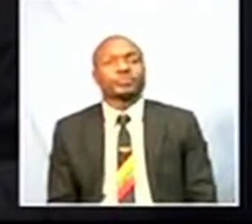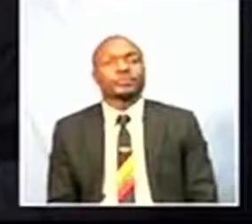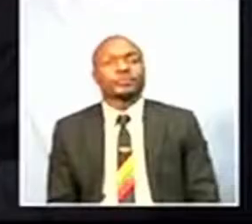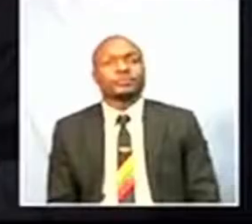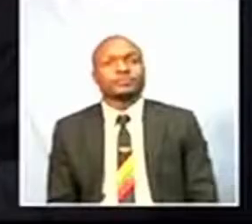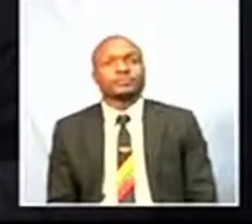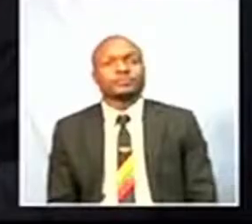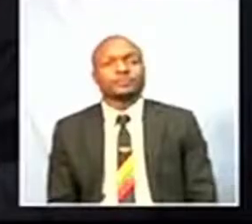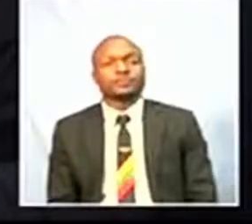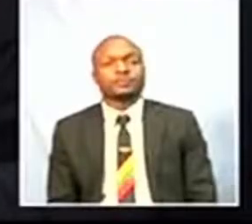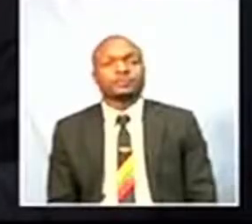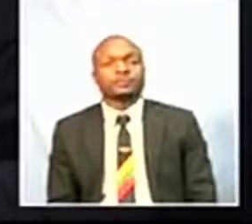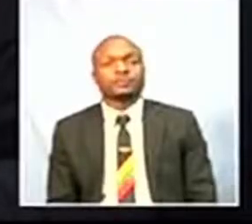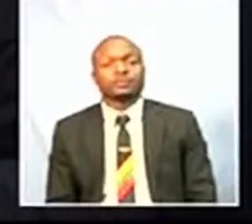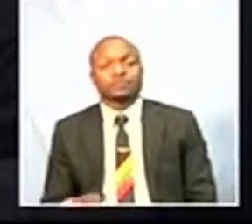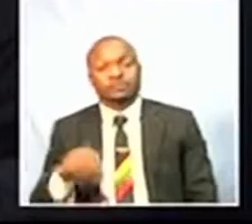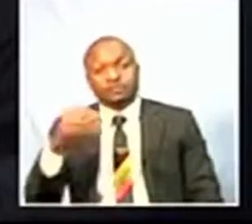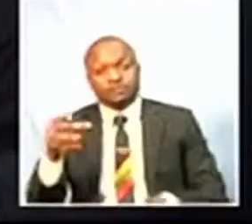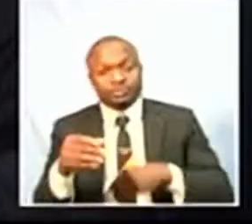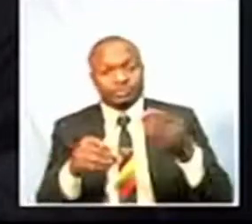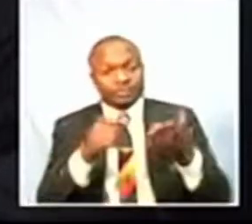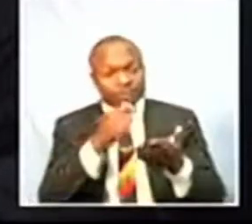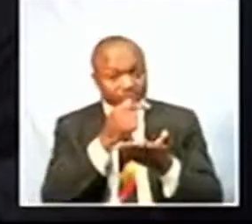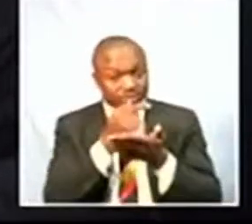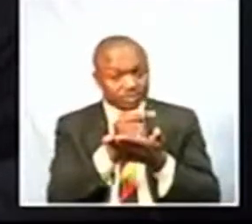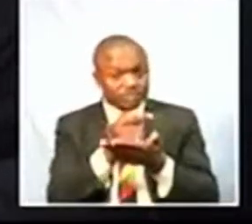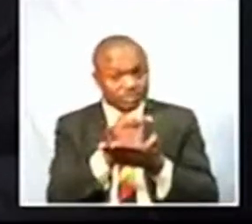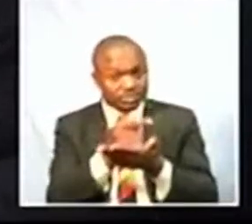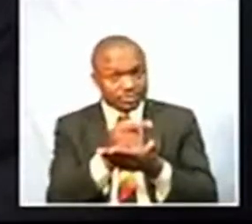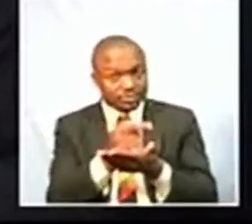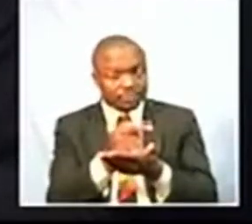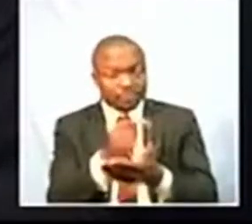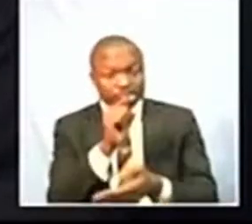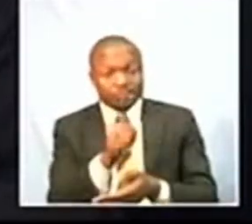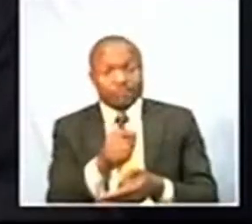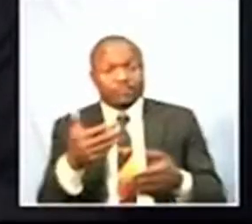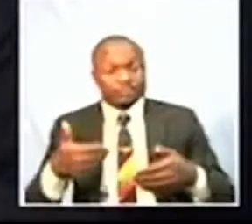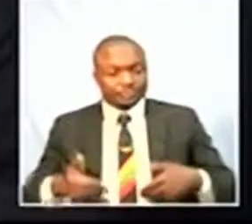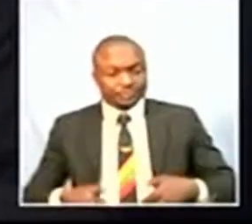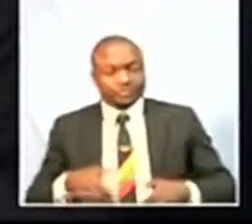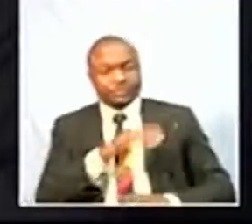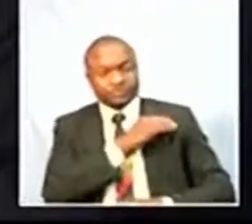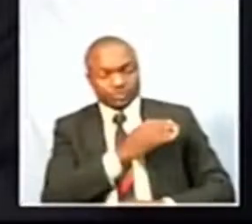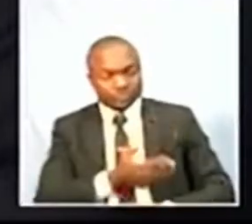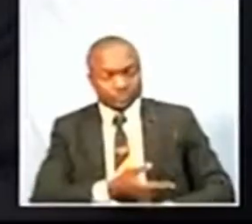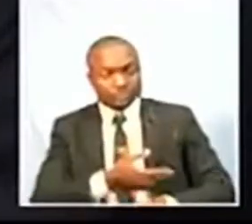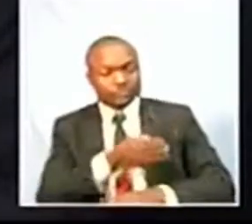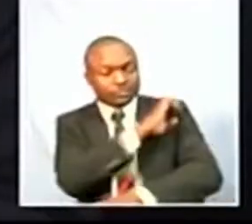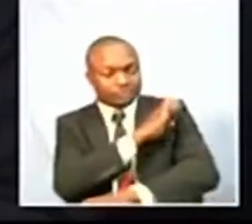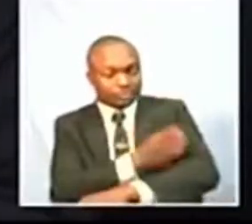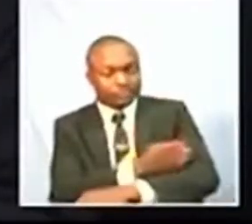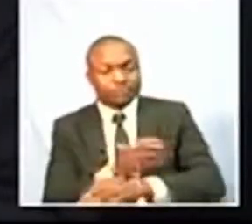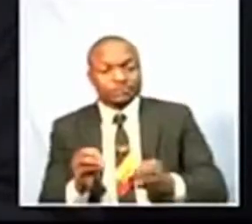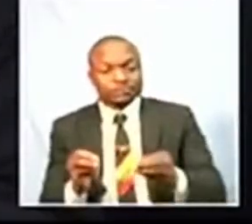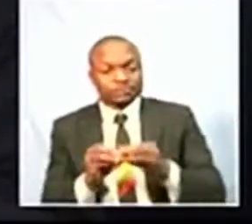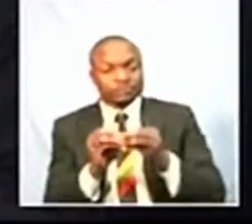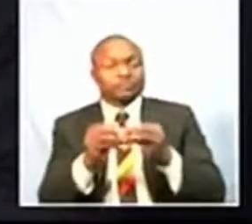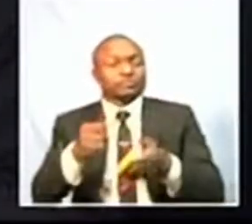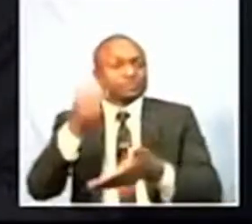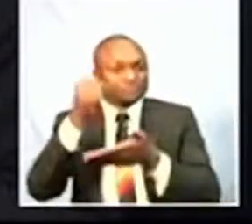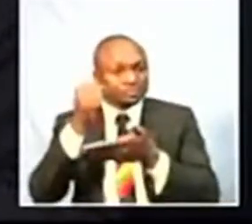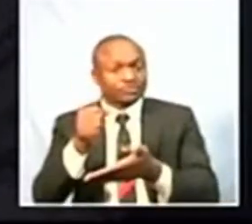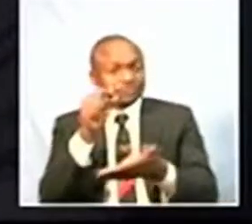the excess expenditure on grants, that is the youth and women empowerment. The total budget for this